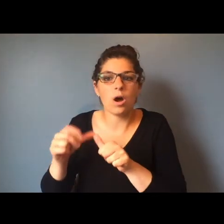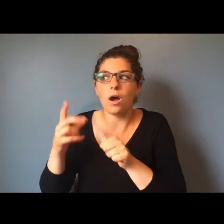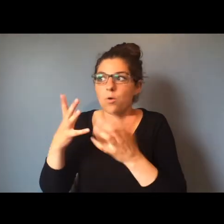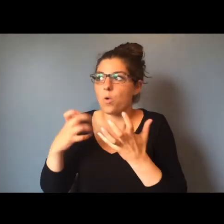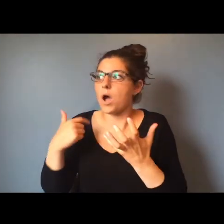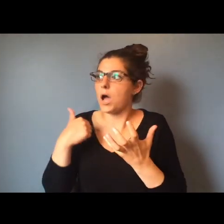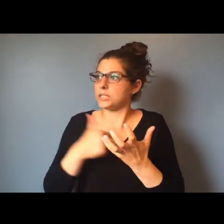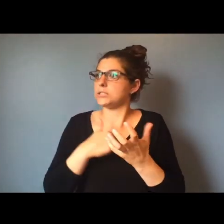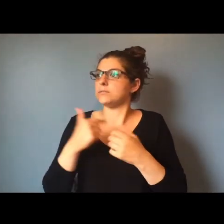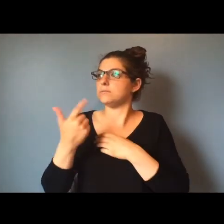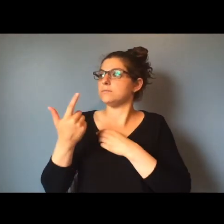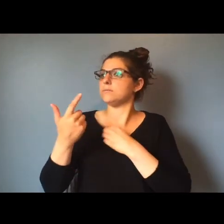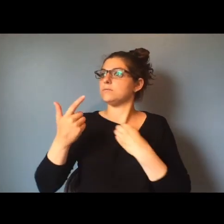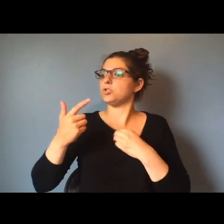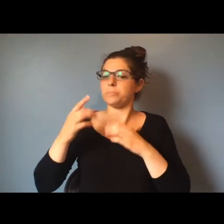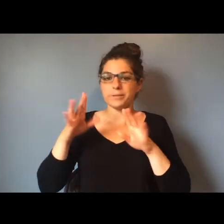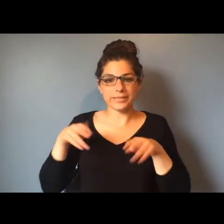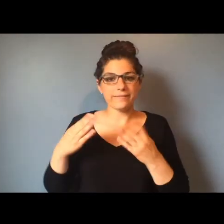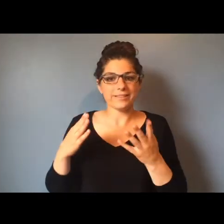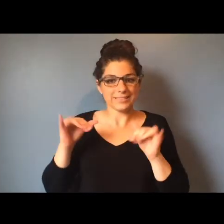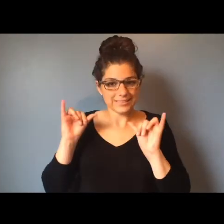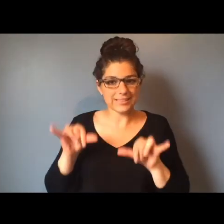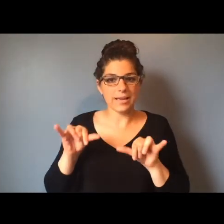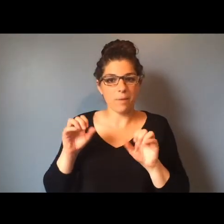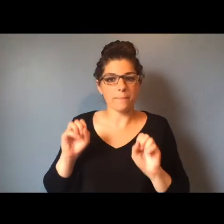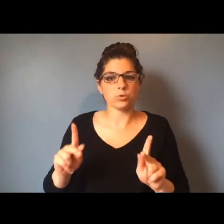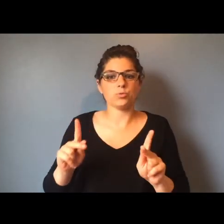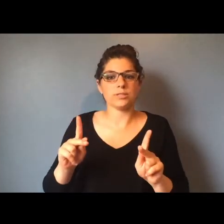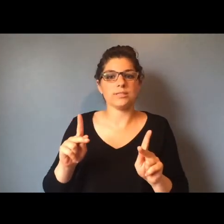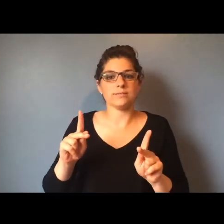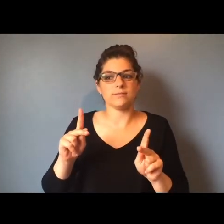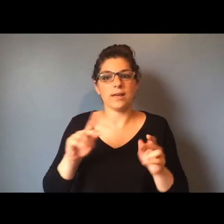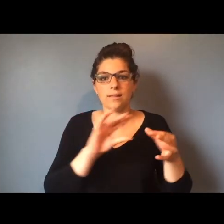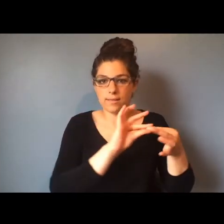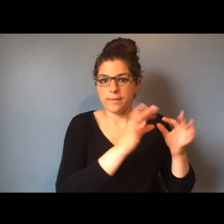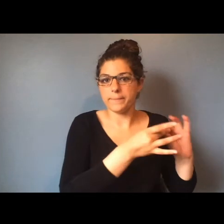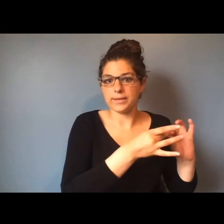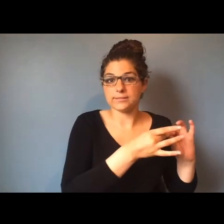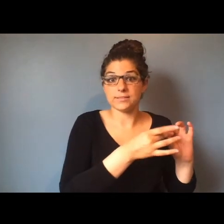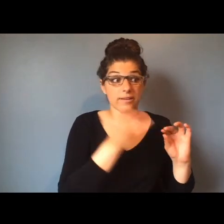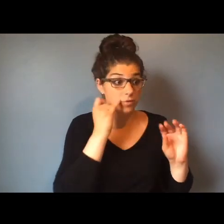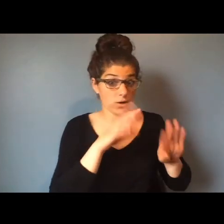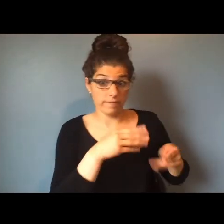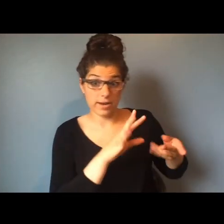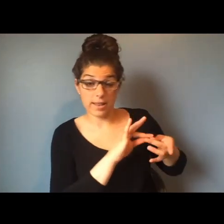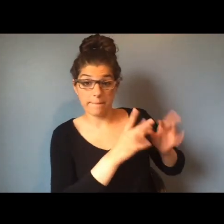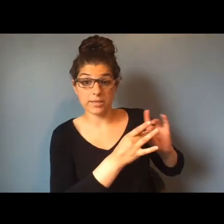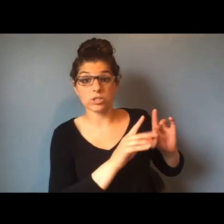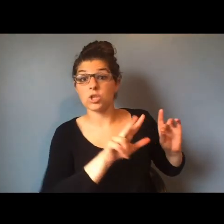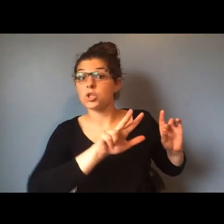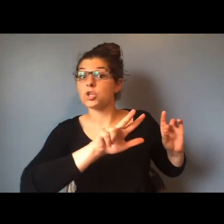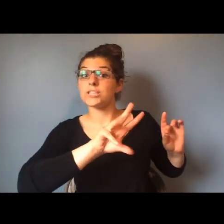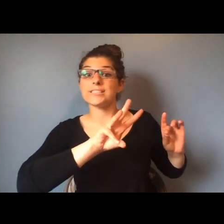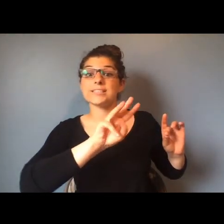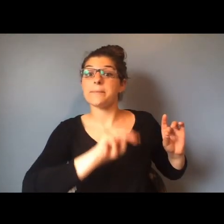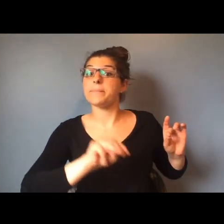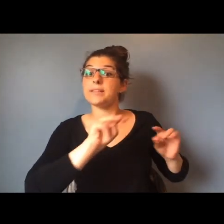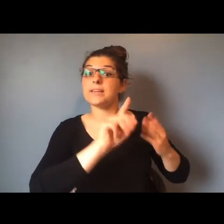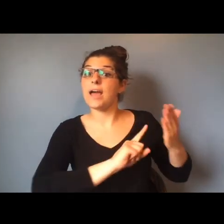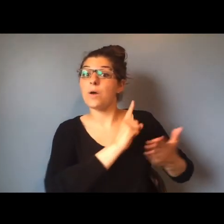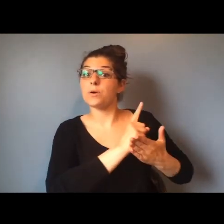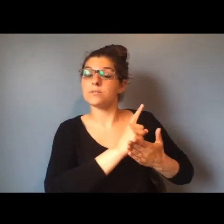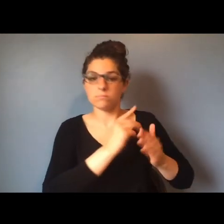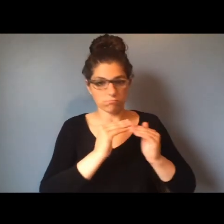us to be given the same opportunities that the Olympics are given. If you're giving the Olympics 36 million hours, I want